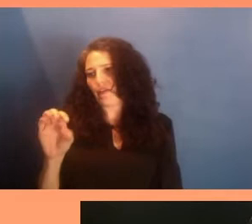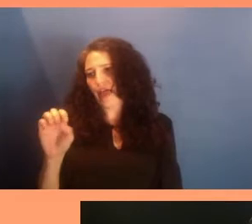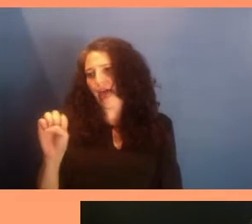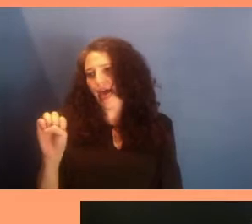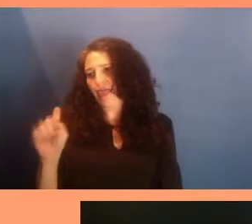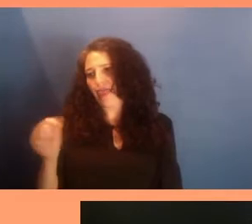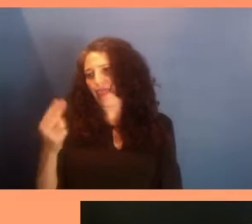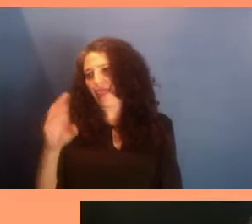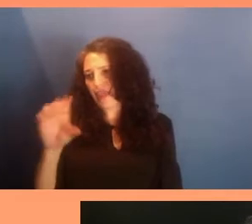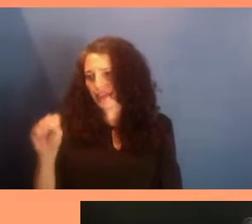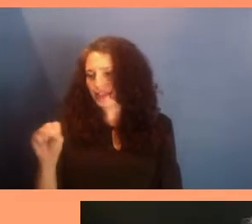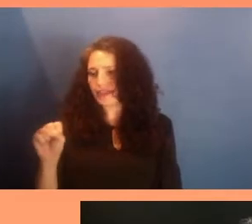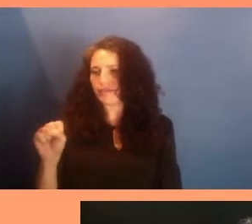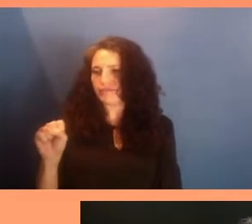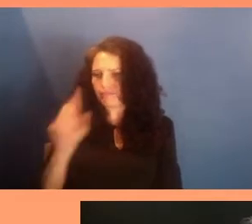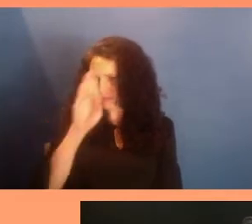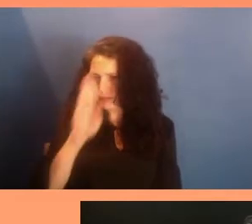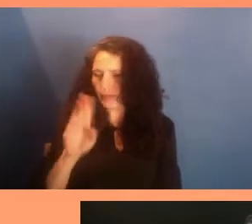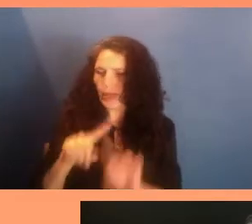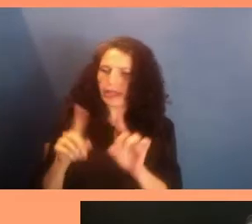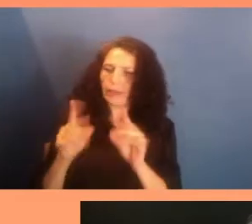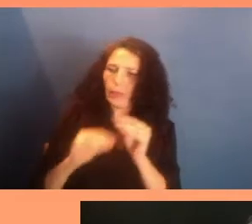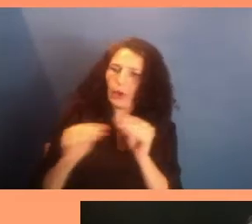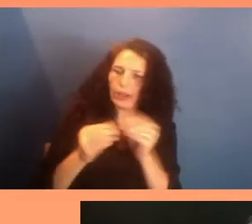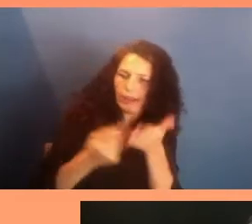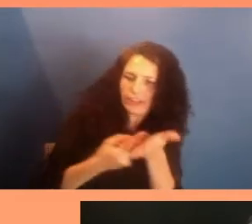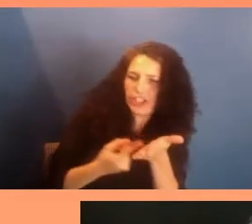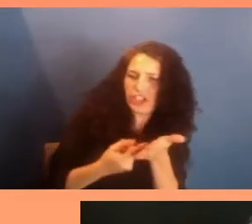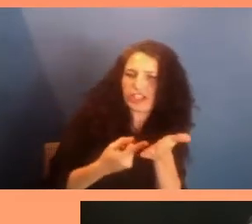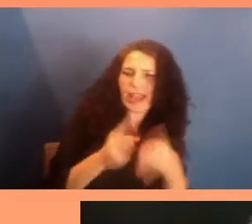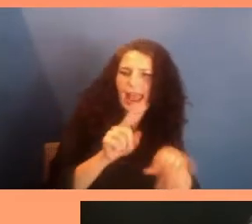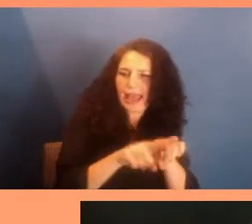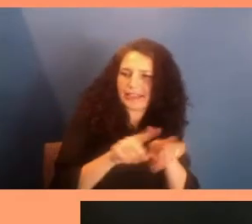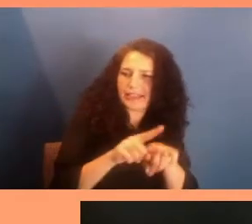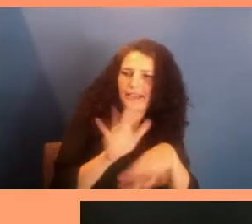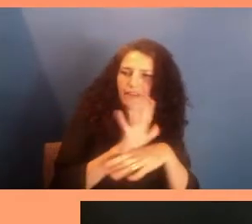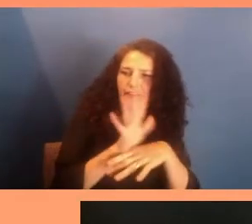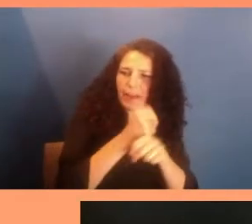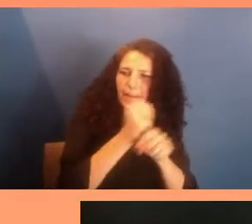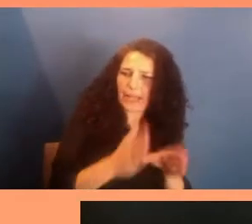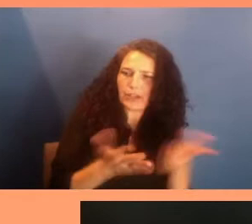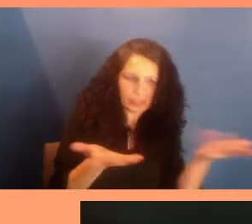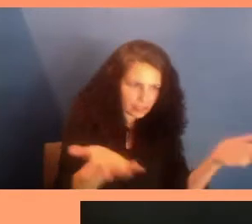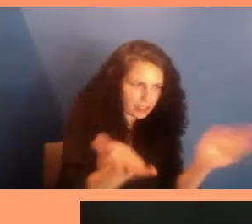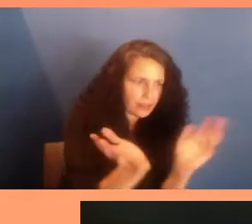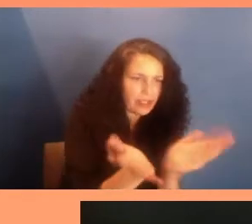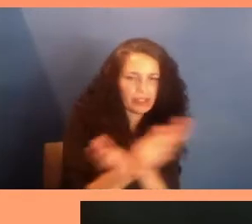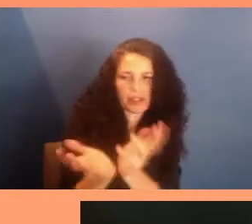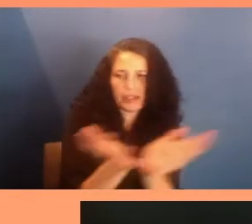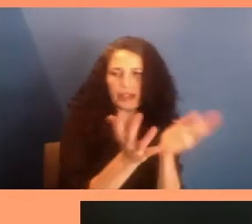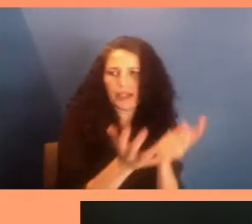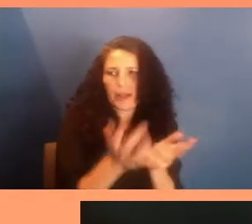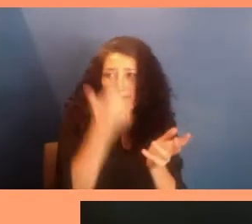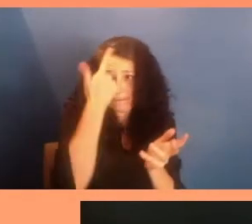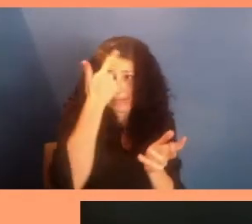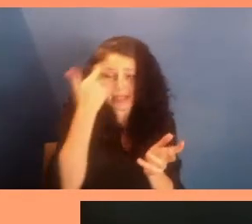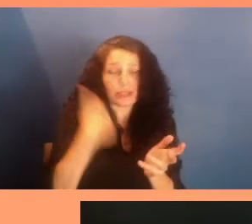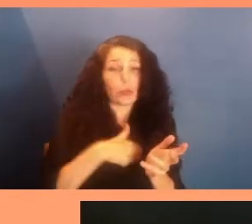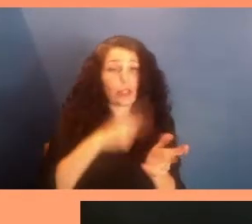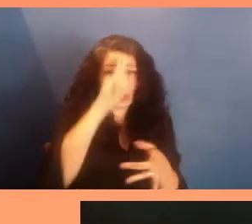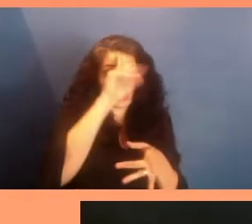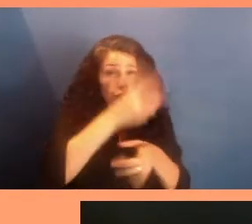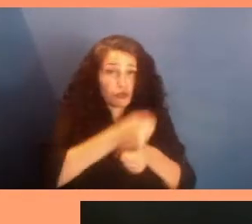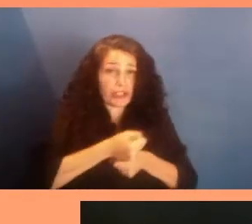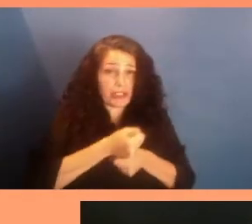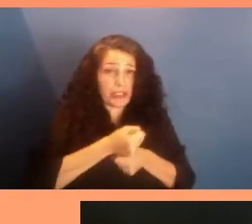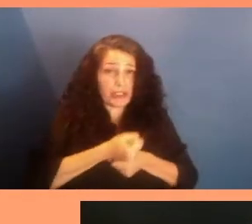as filmmakers, as funders, as people who are kind of trusted to really tell people's stories, which is such an intimate thing